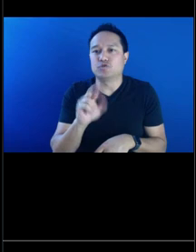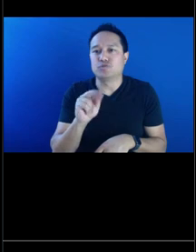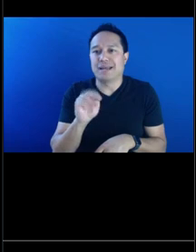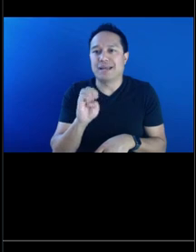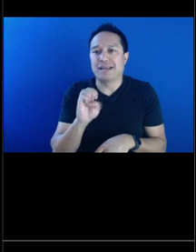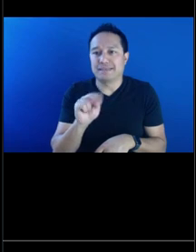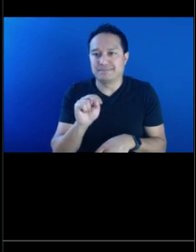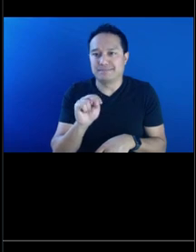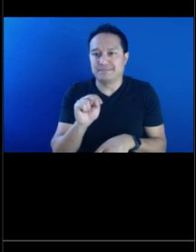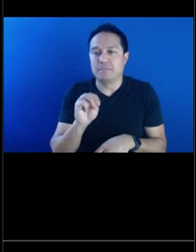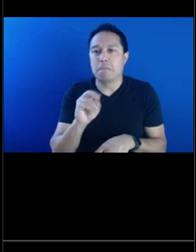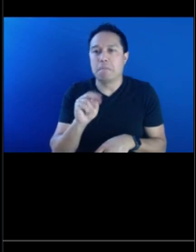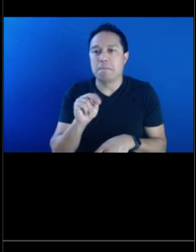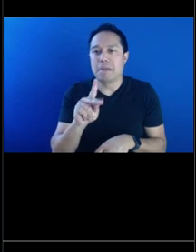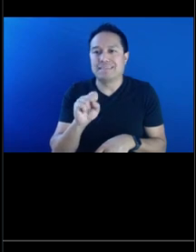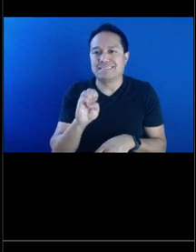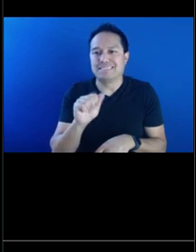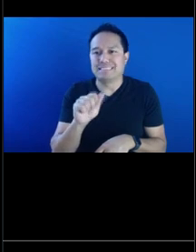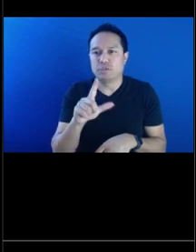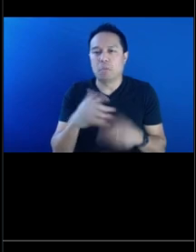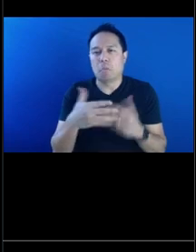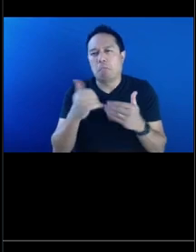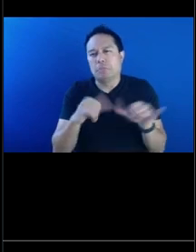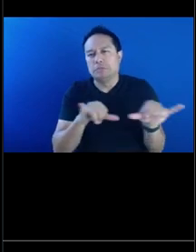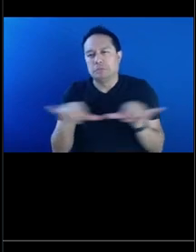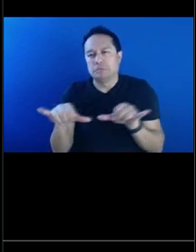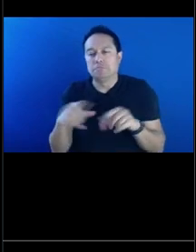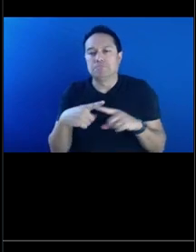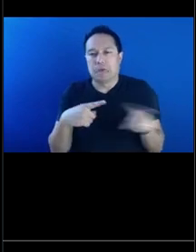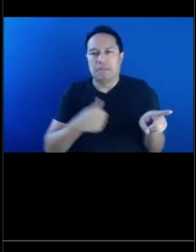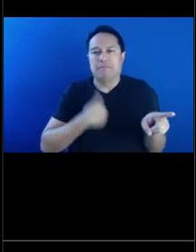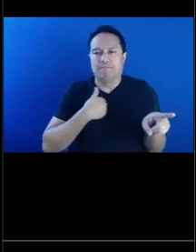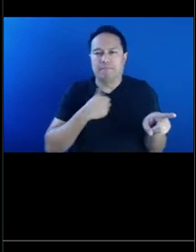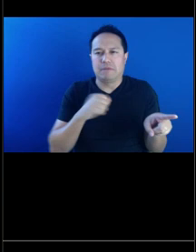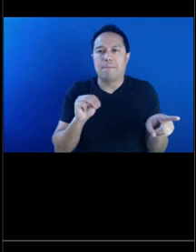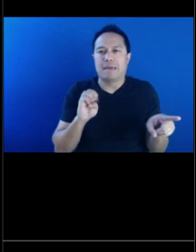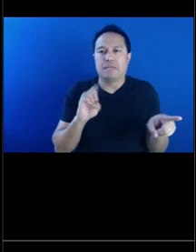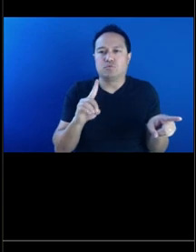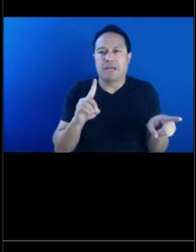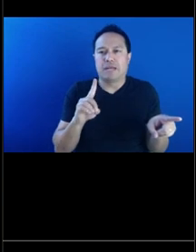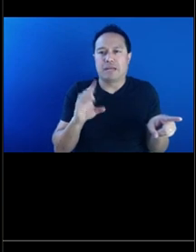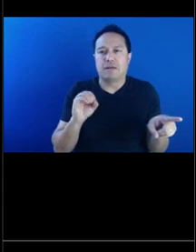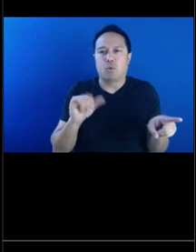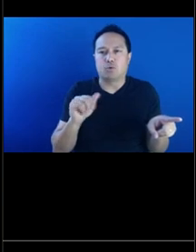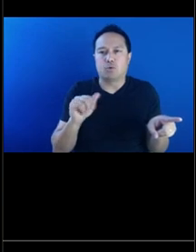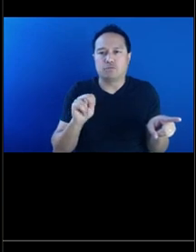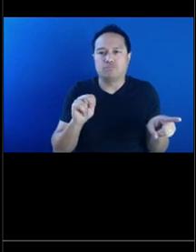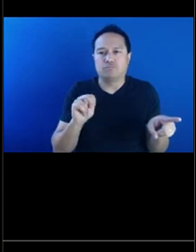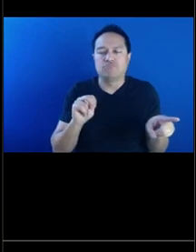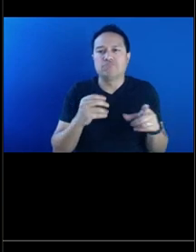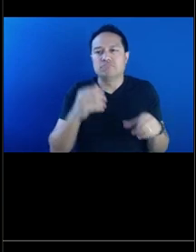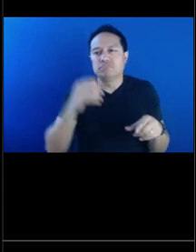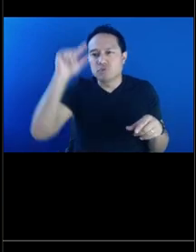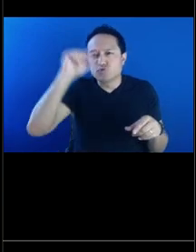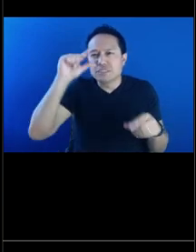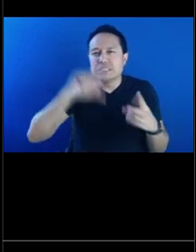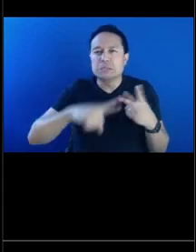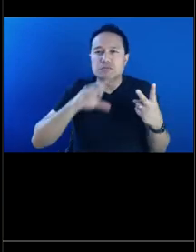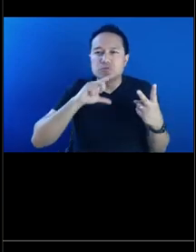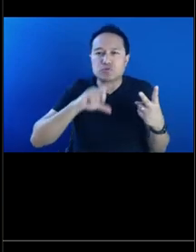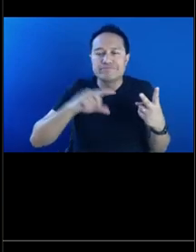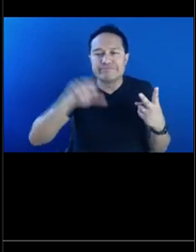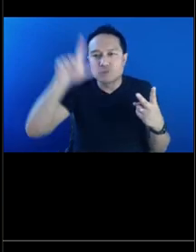cousin species. And that species lives in the Mediterranean Ocean, like around Greece and Turkey and North